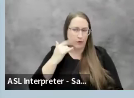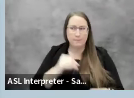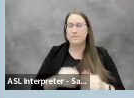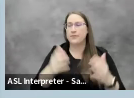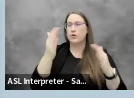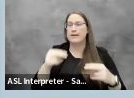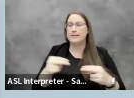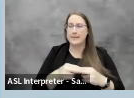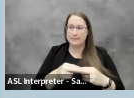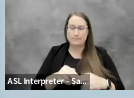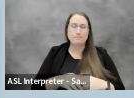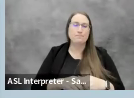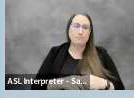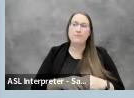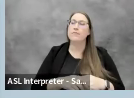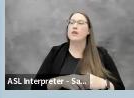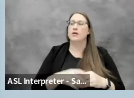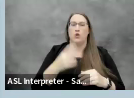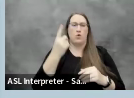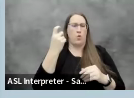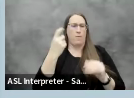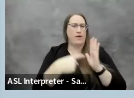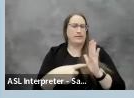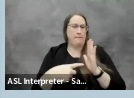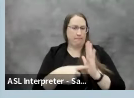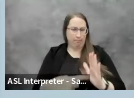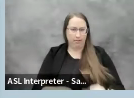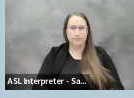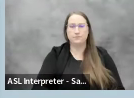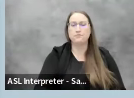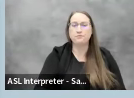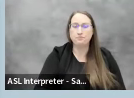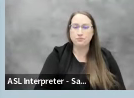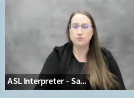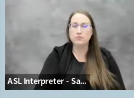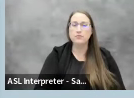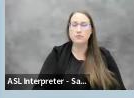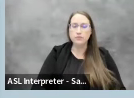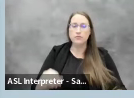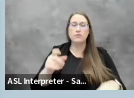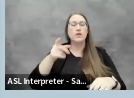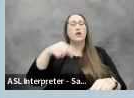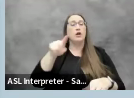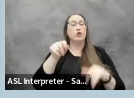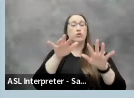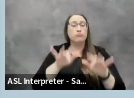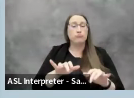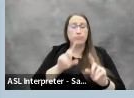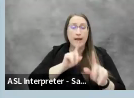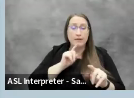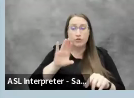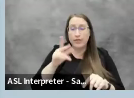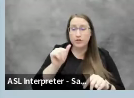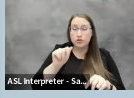please. We're going to look at one more example here, and all of you can feel free to put an answer in the chat if you feel